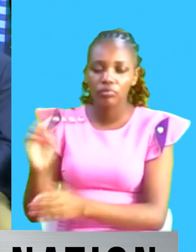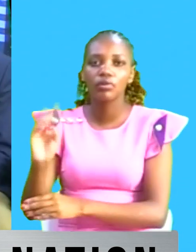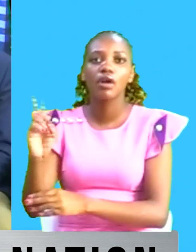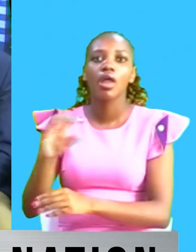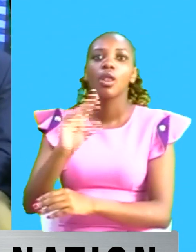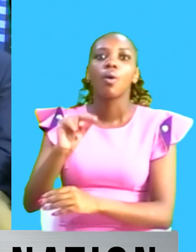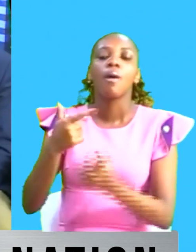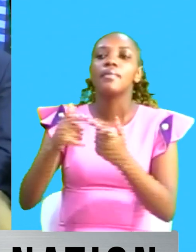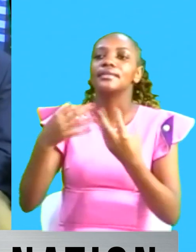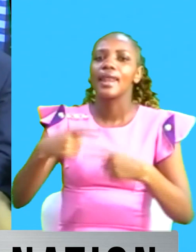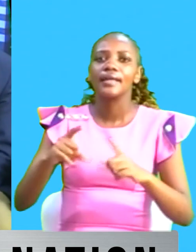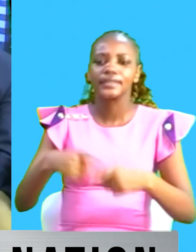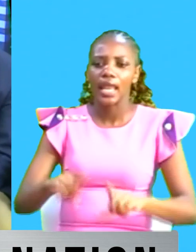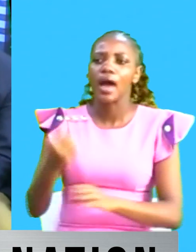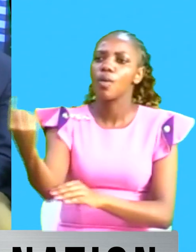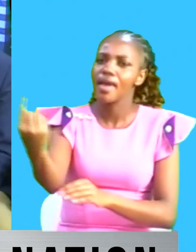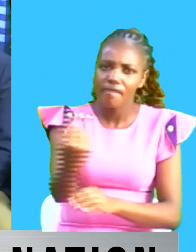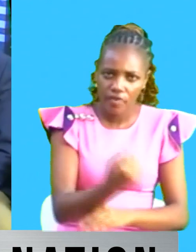multilateral discussions. We should